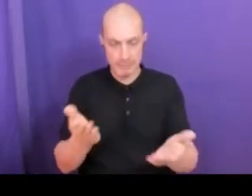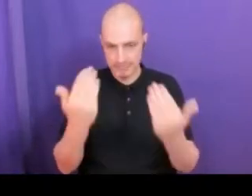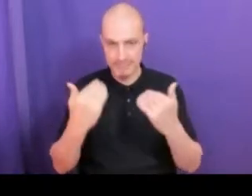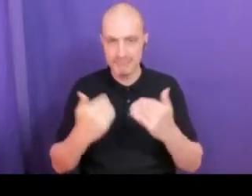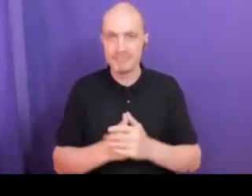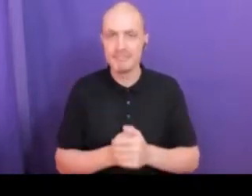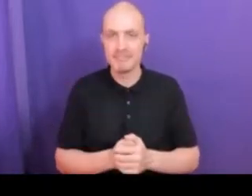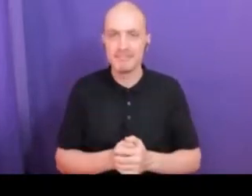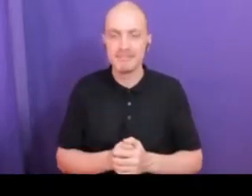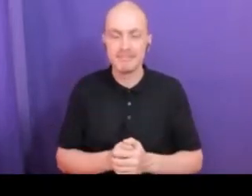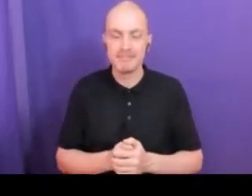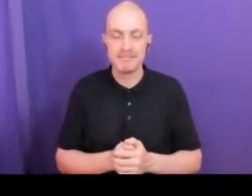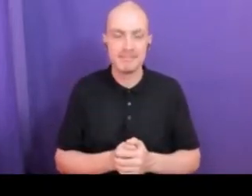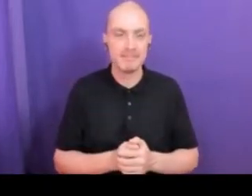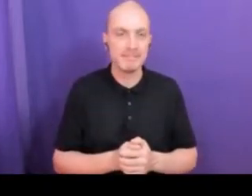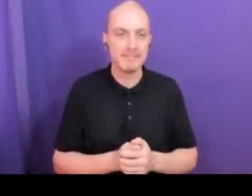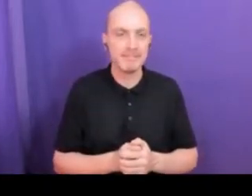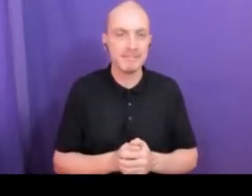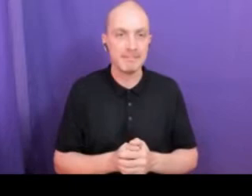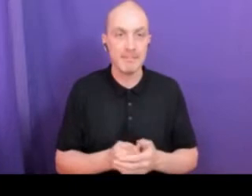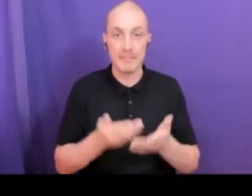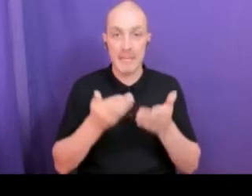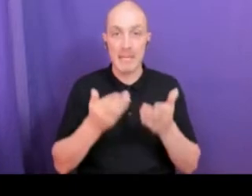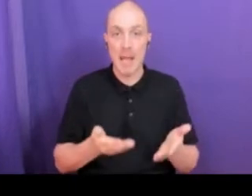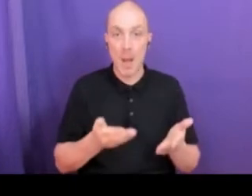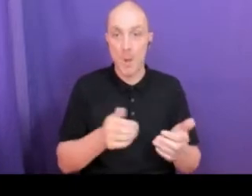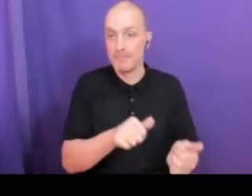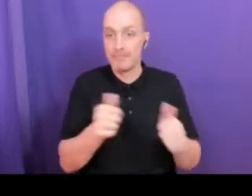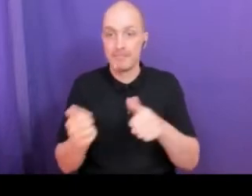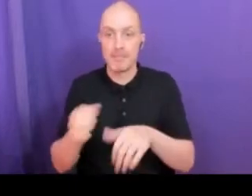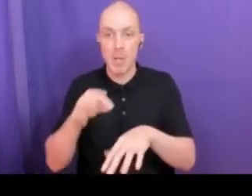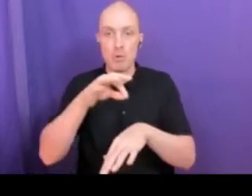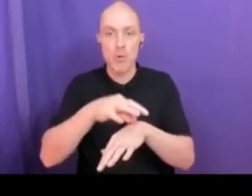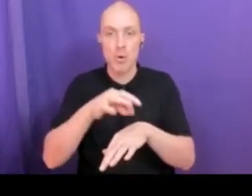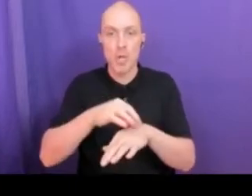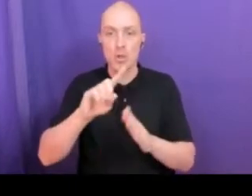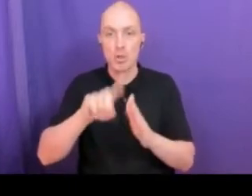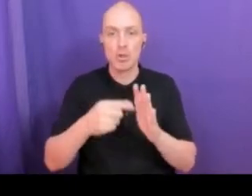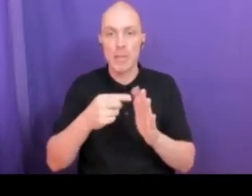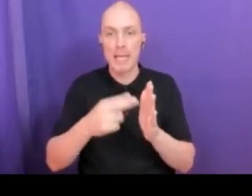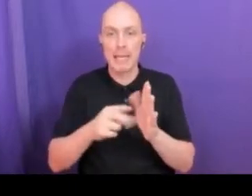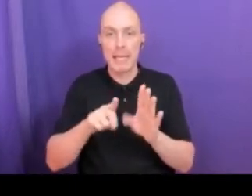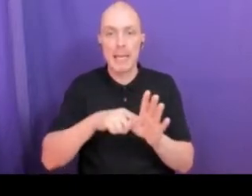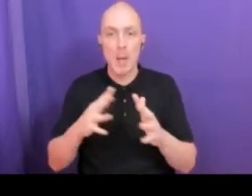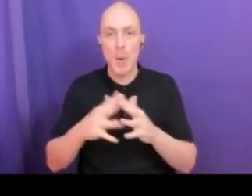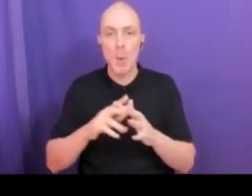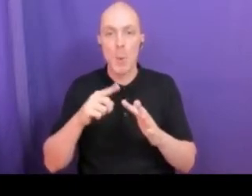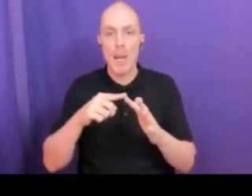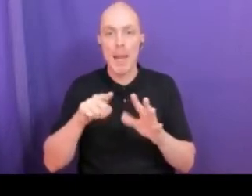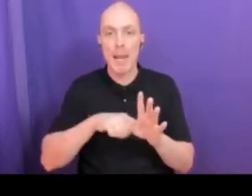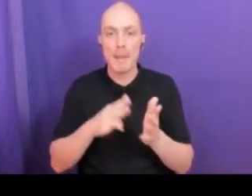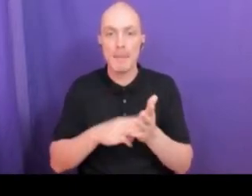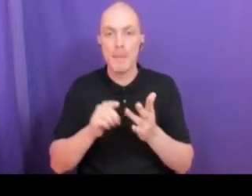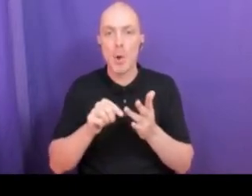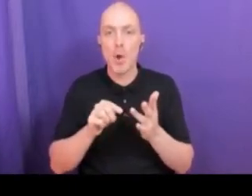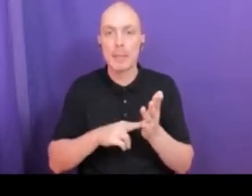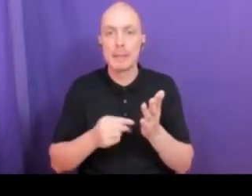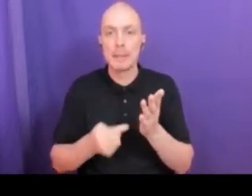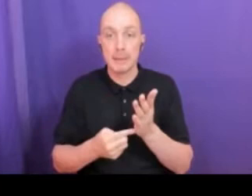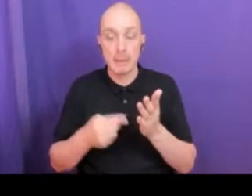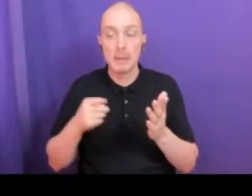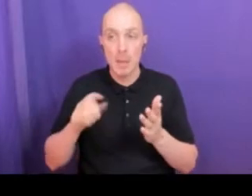So now I'm going to pass over to my colleague, Dr. Jenny Waymont, who will talk you through some of the early research work that we've been conducting so far this